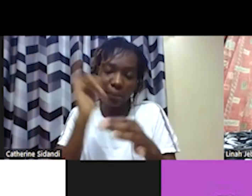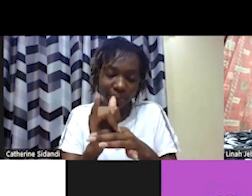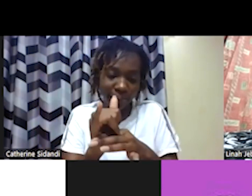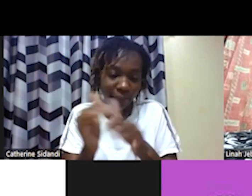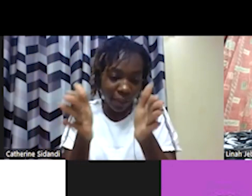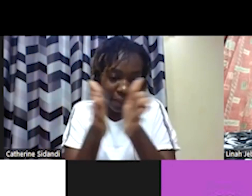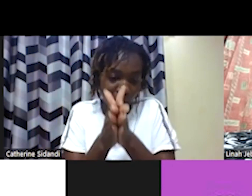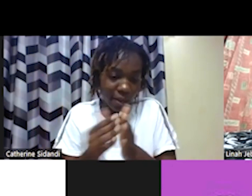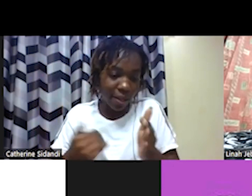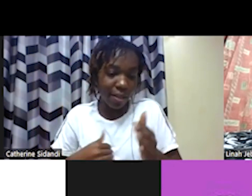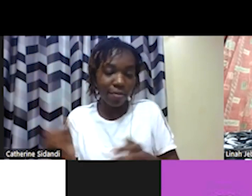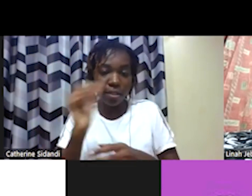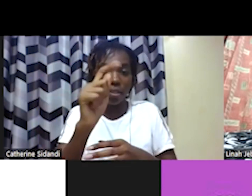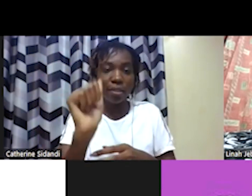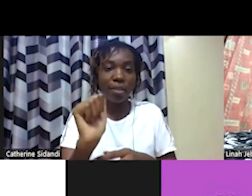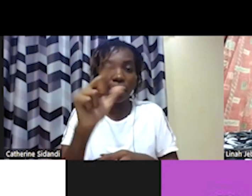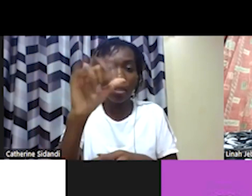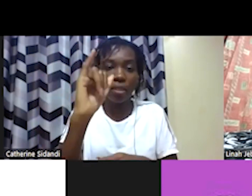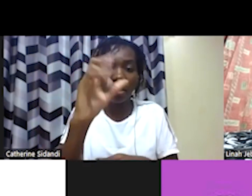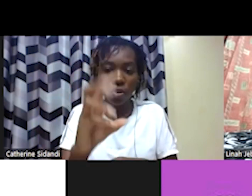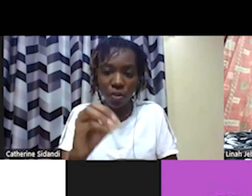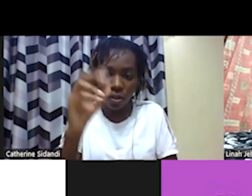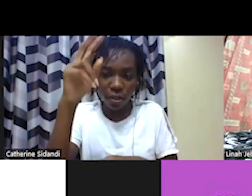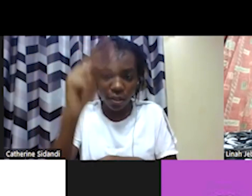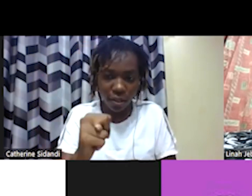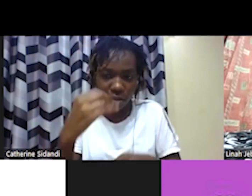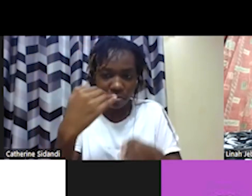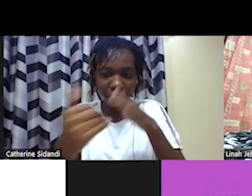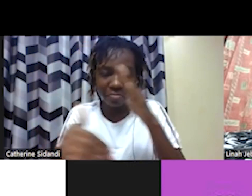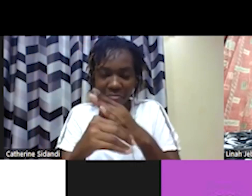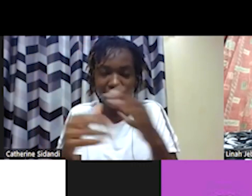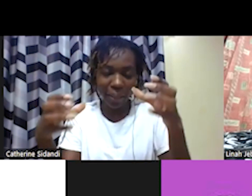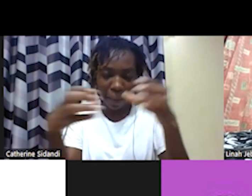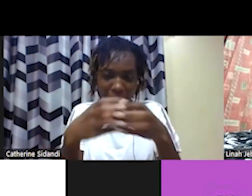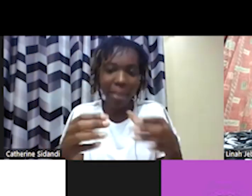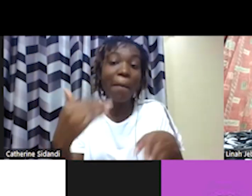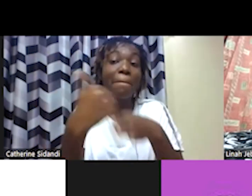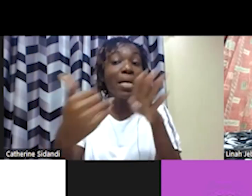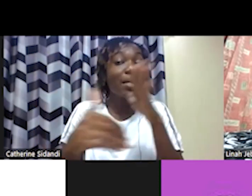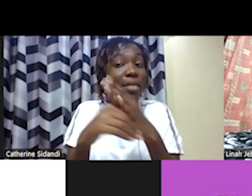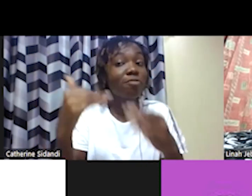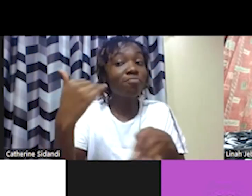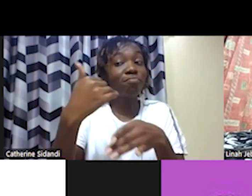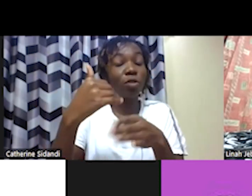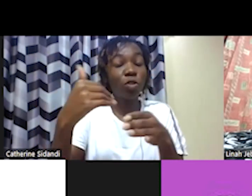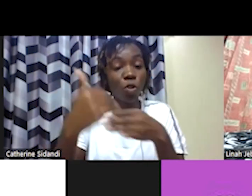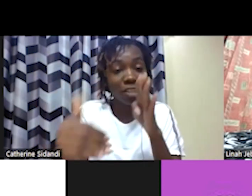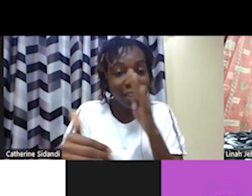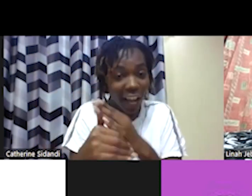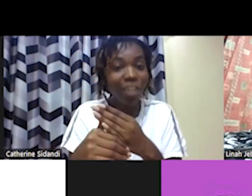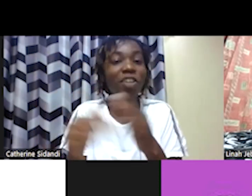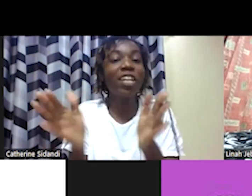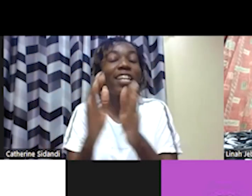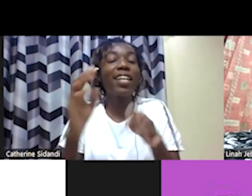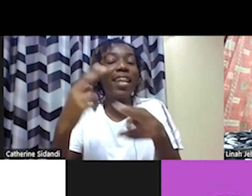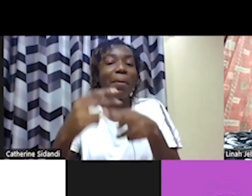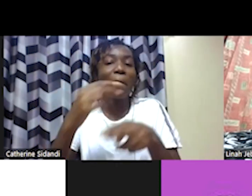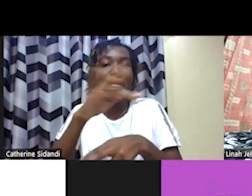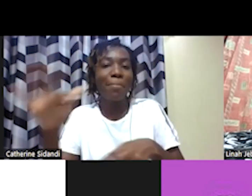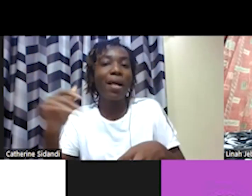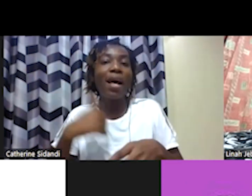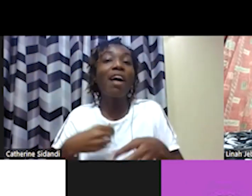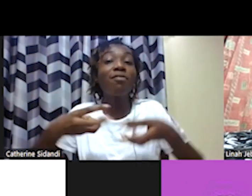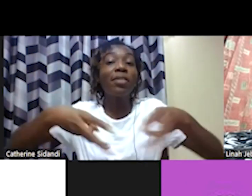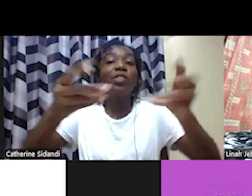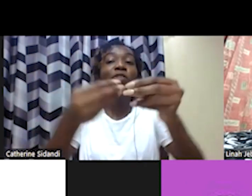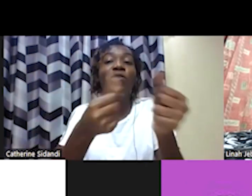have Stallion Construction Company Limited. Stallion Construction deals with construction like the name spells it. We have Pathway Solutions. Pathway